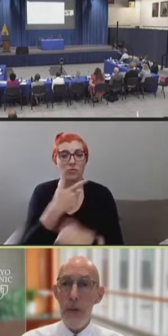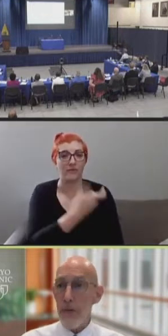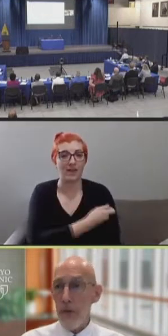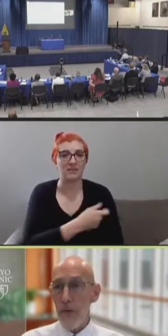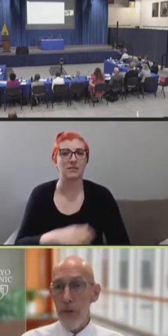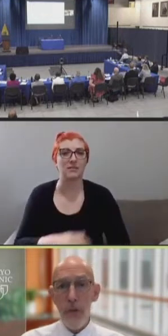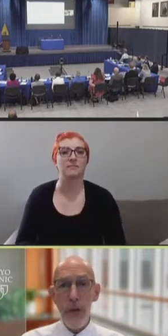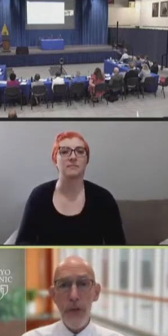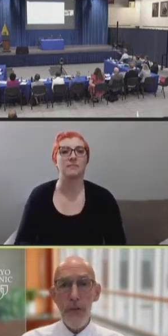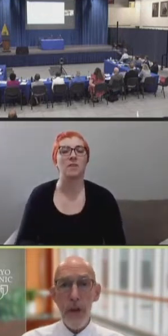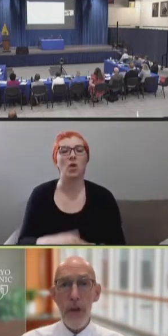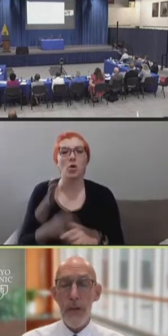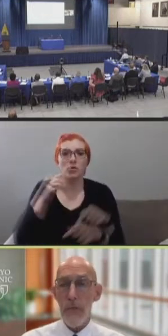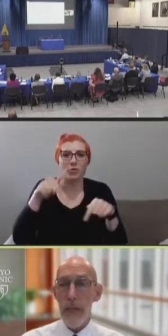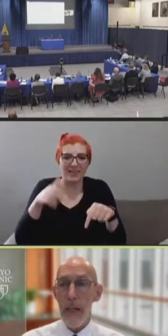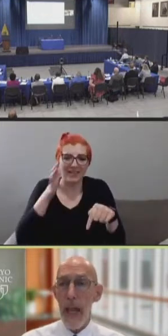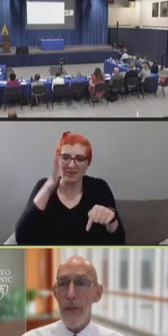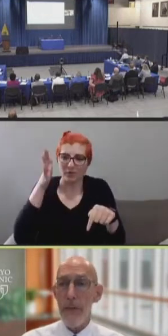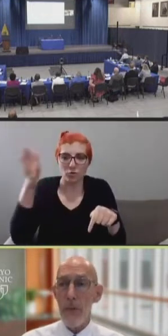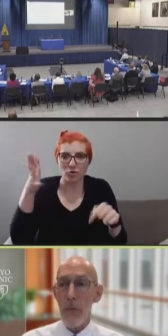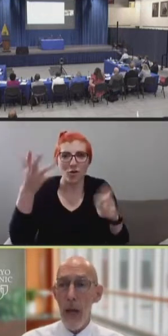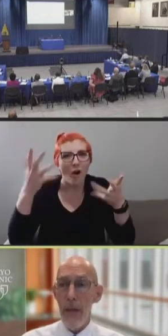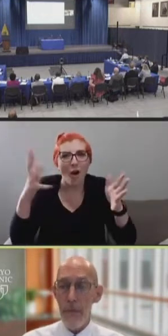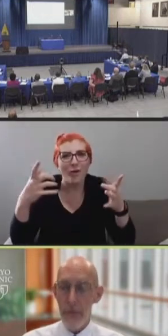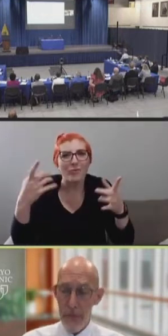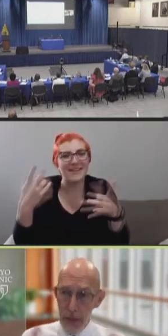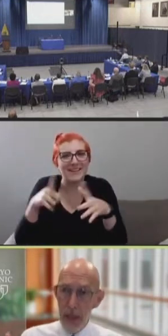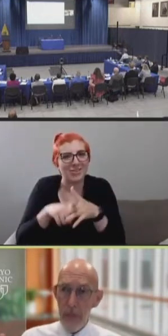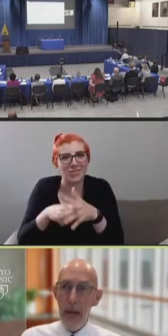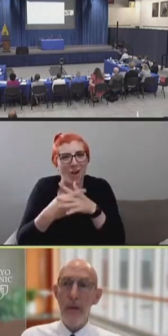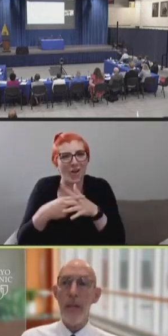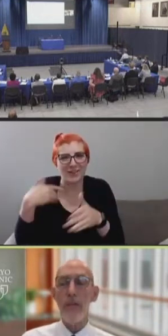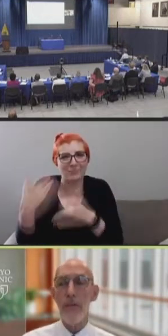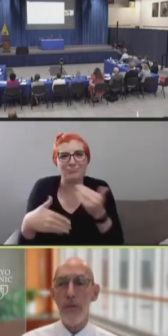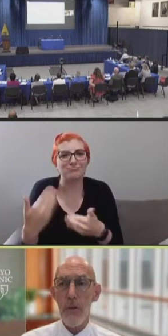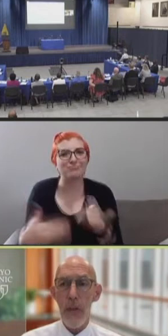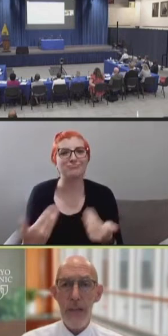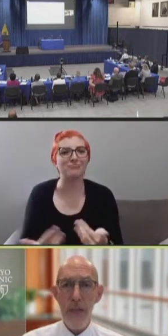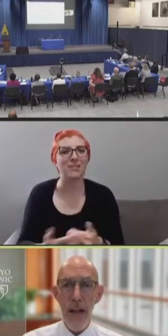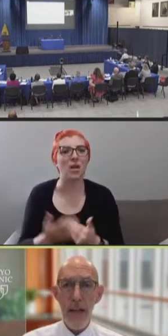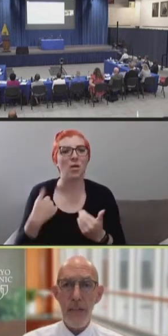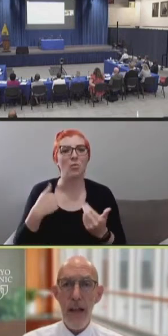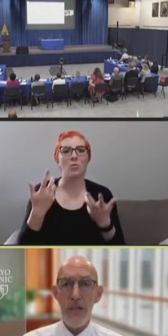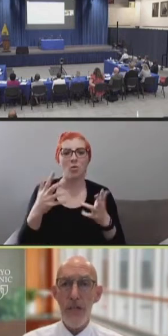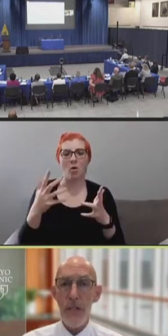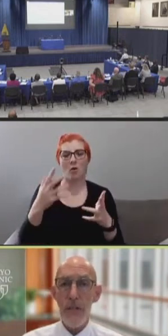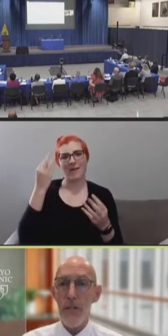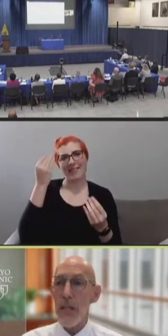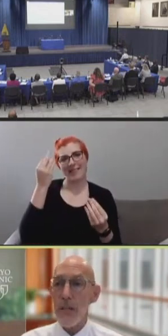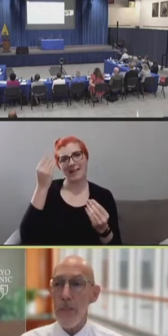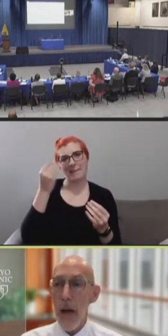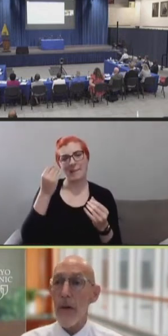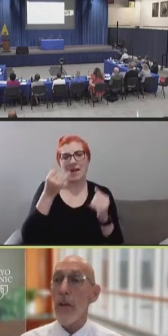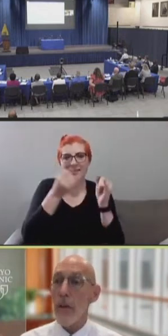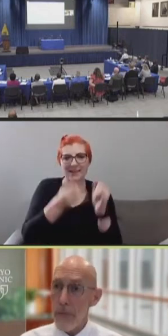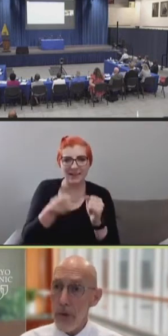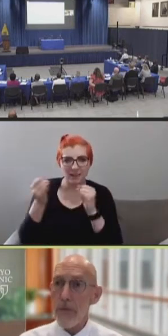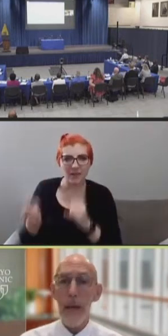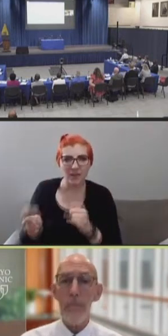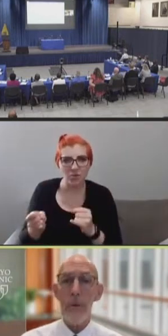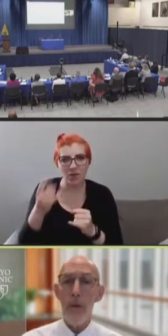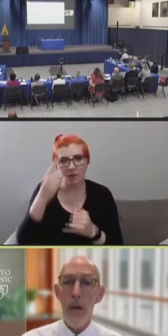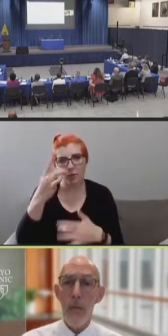So this future has already started. We have, in the way of thinking about individualized vaccinology, a disease model.